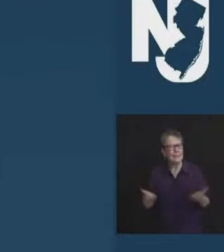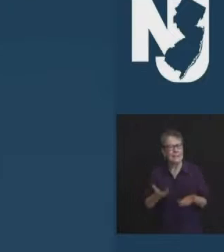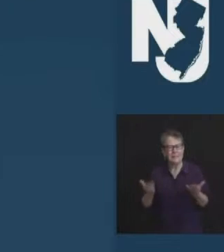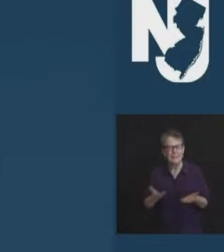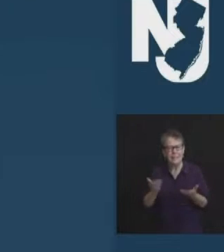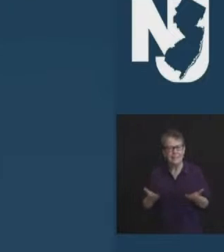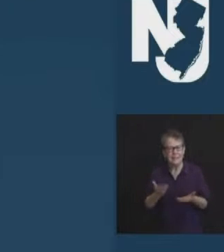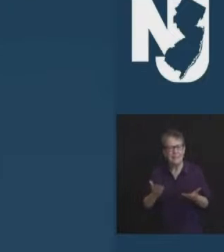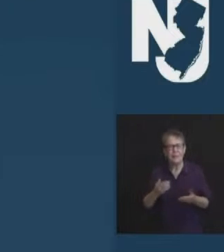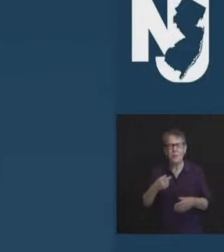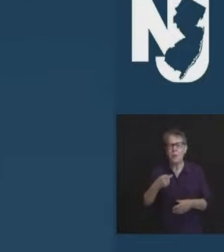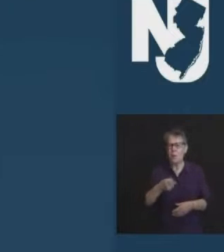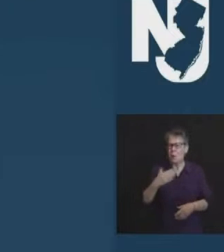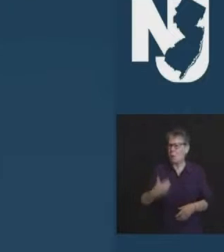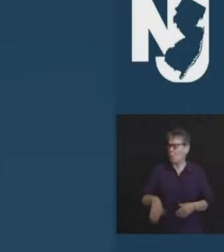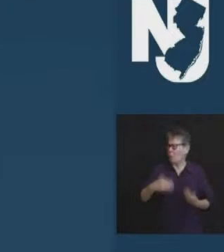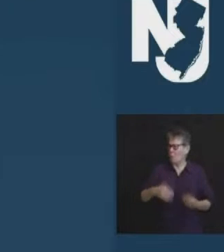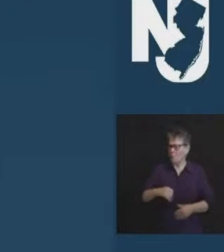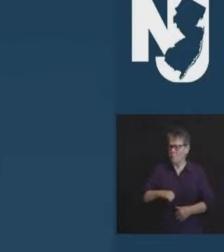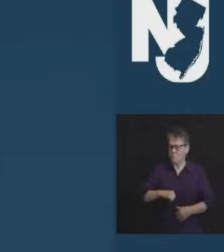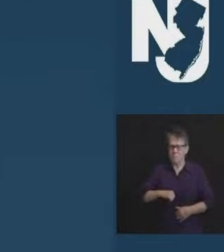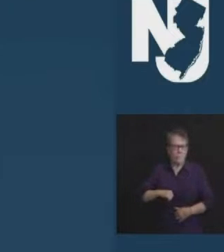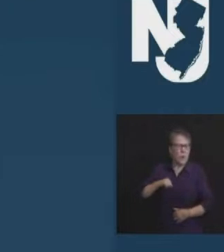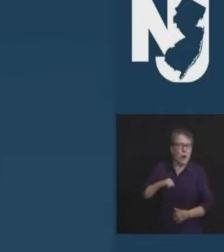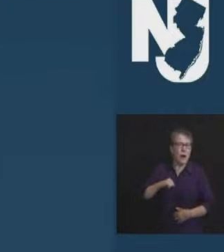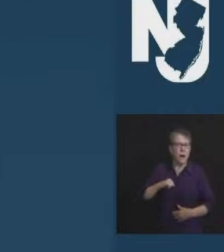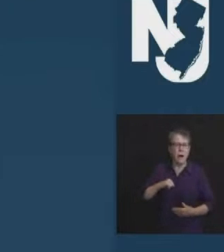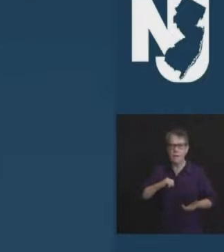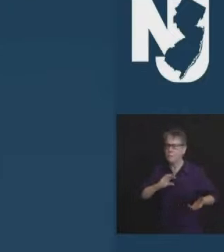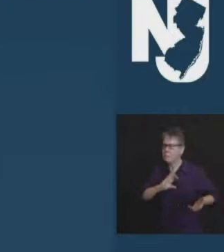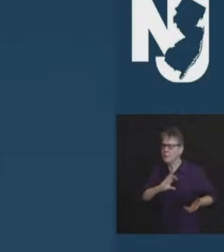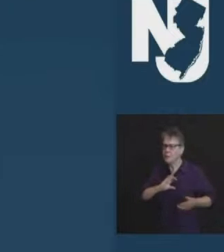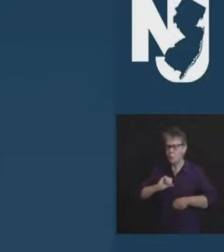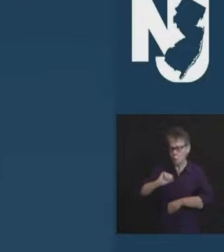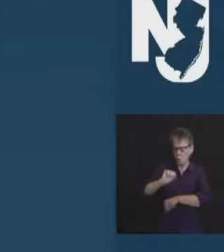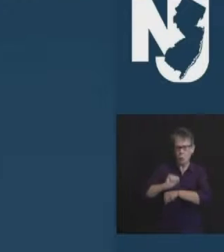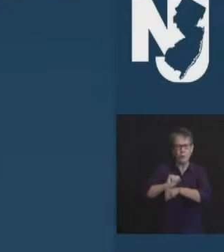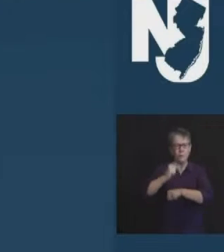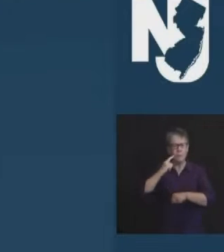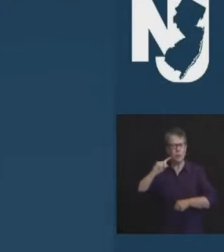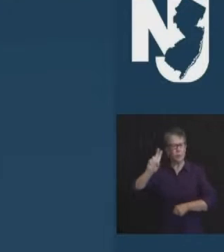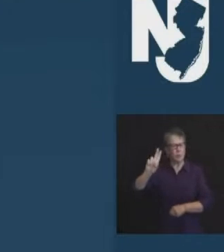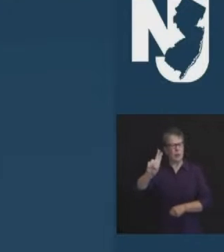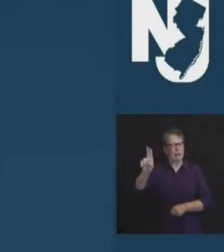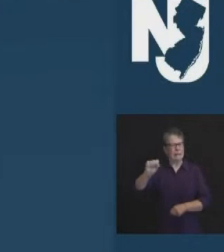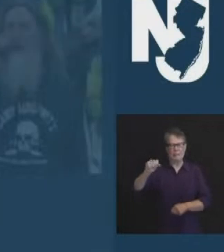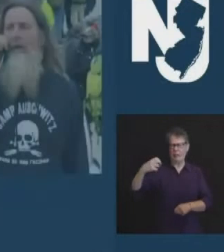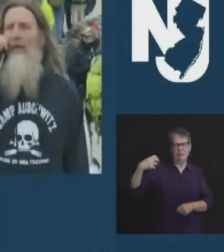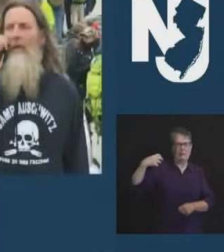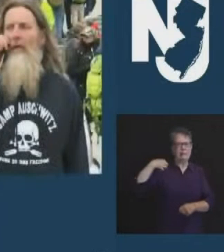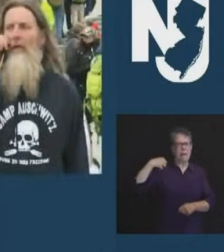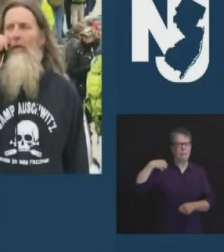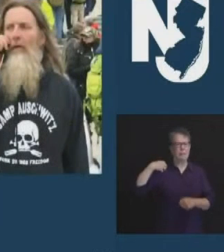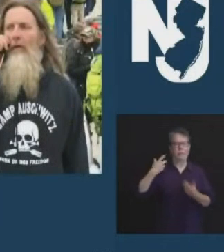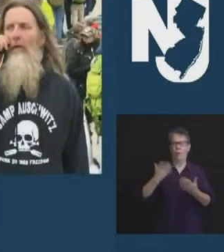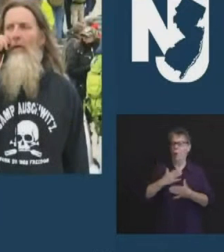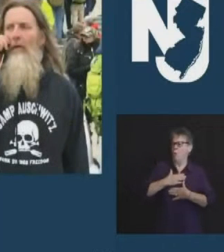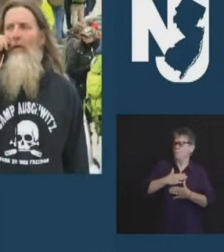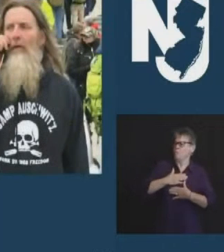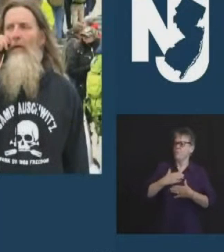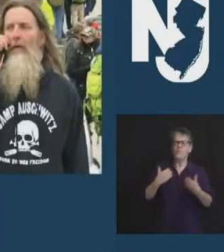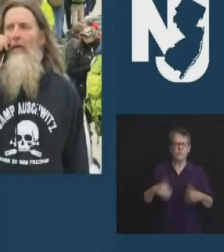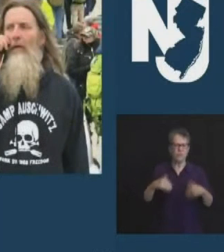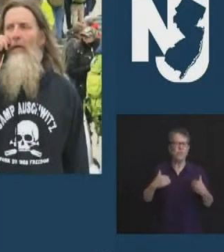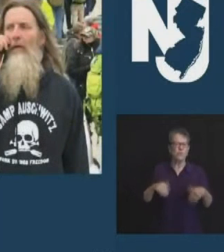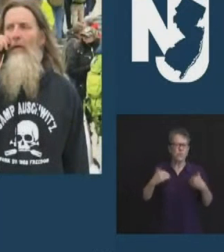which is, let us not forget ever, the greatest symbol of democracy in the world. His death is rightfully being investigated